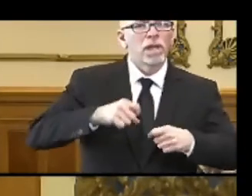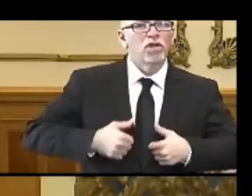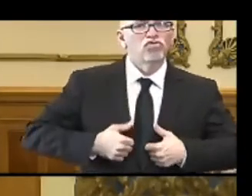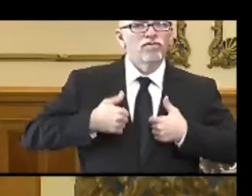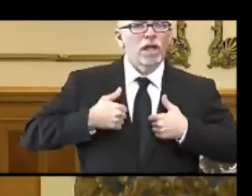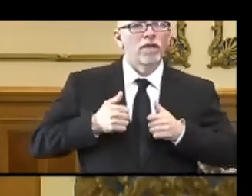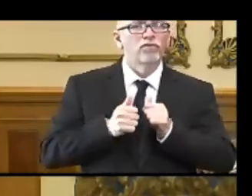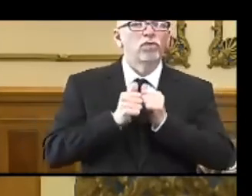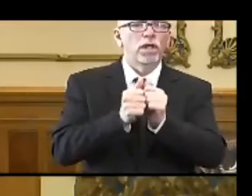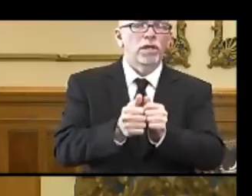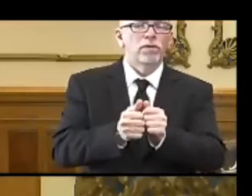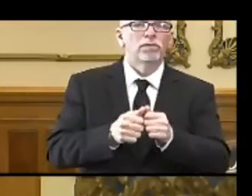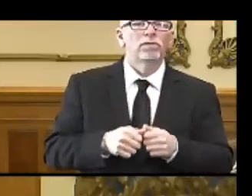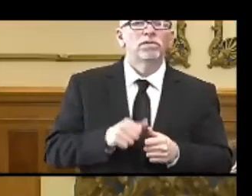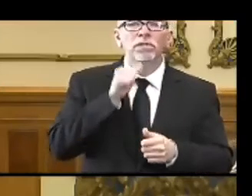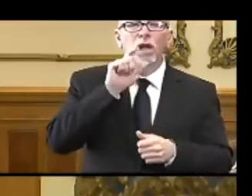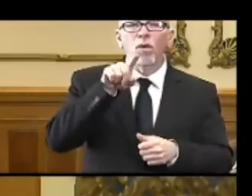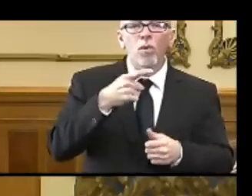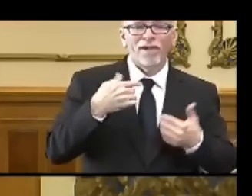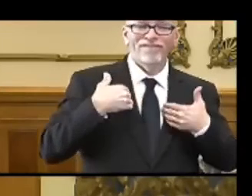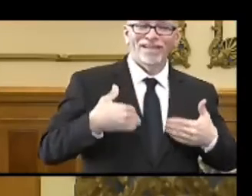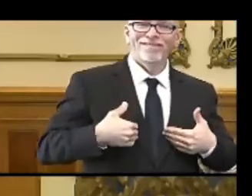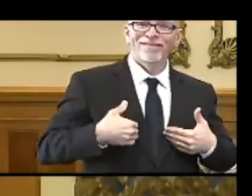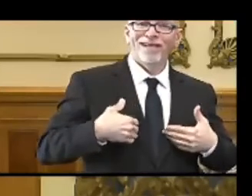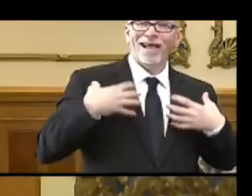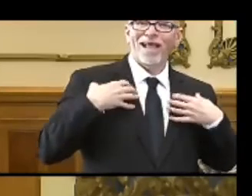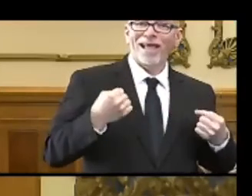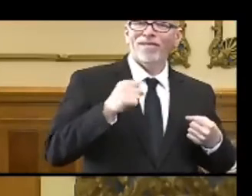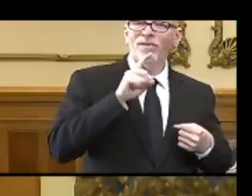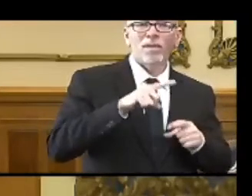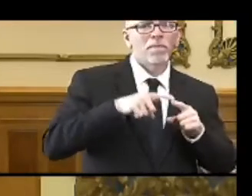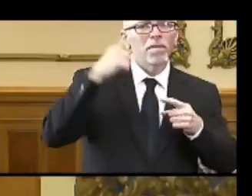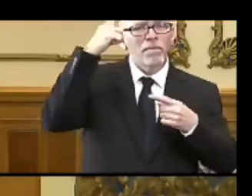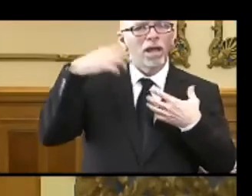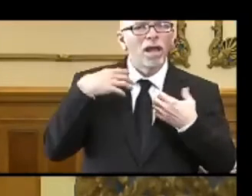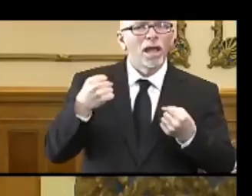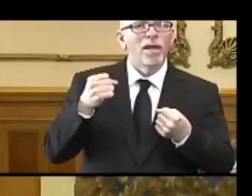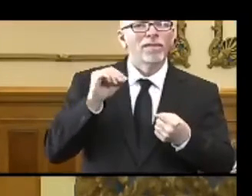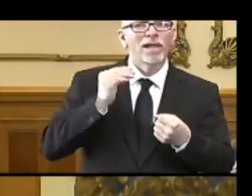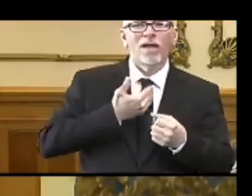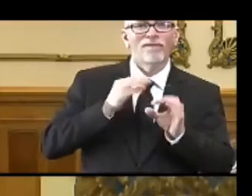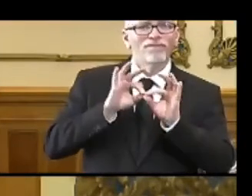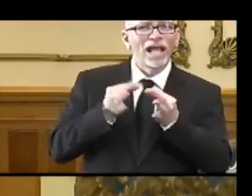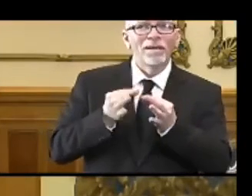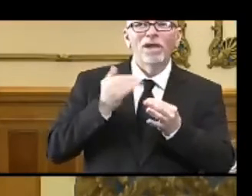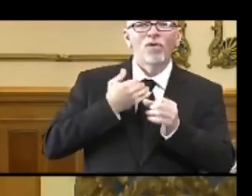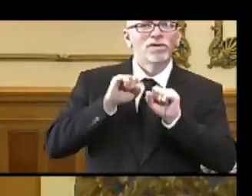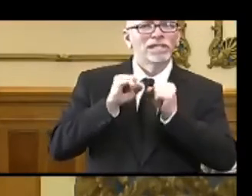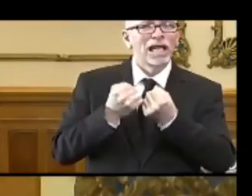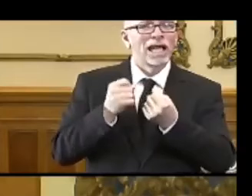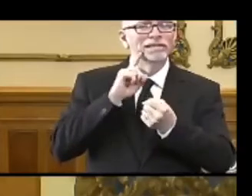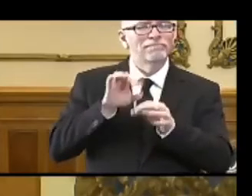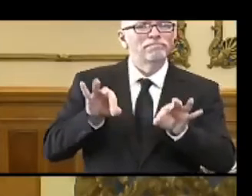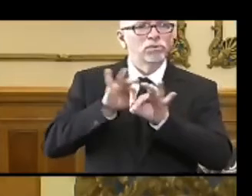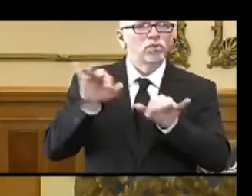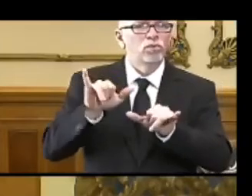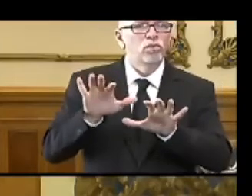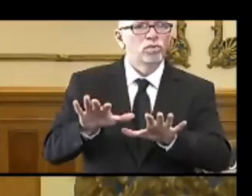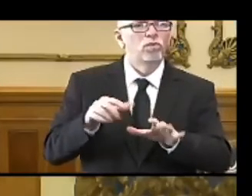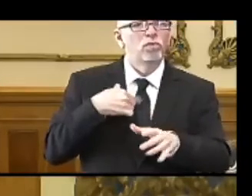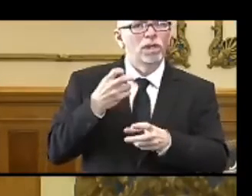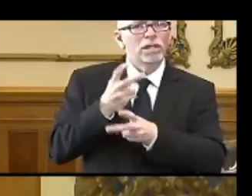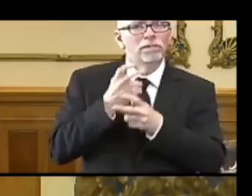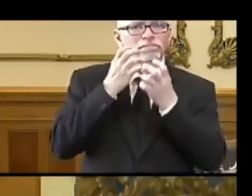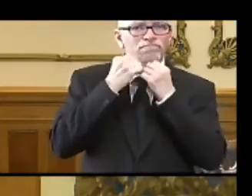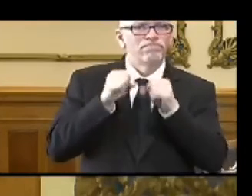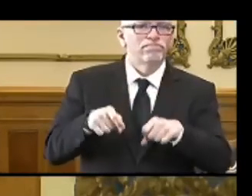together. Not only our physical health is at stake, but our mental health and the fabric of our families and our societies is at stake as well, and we are here to help